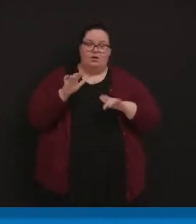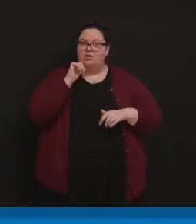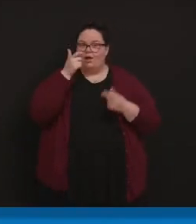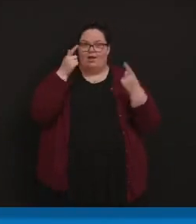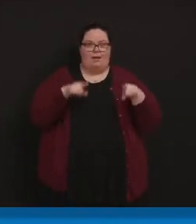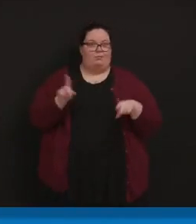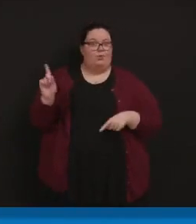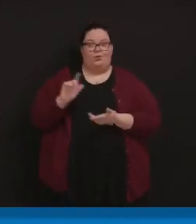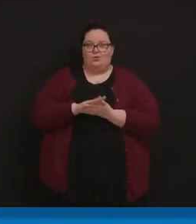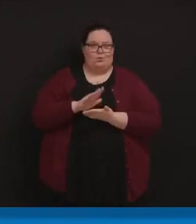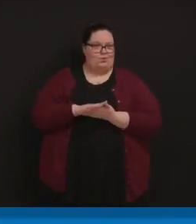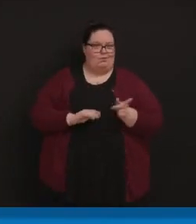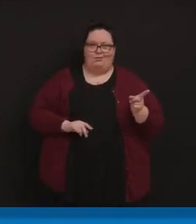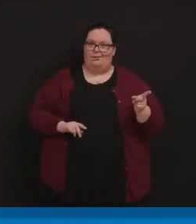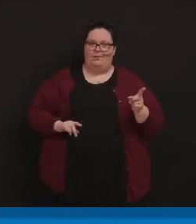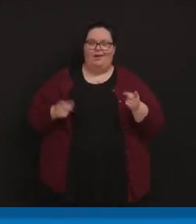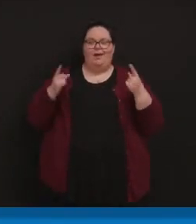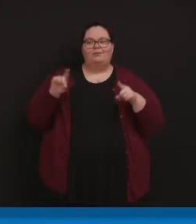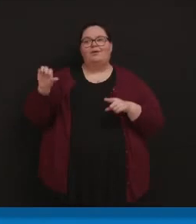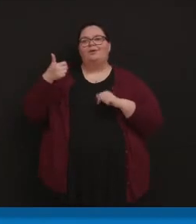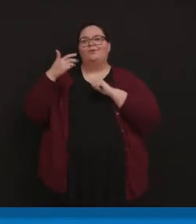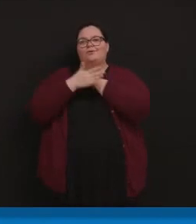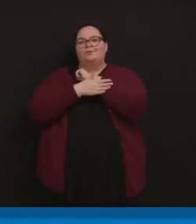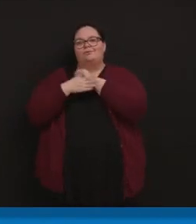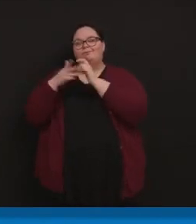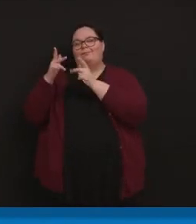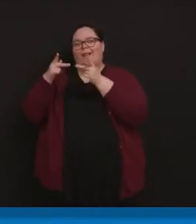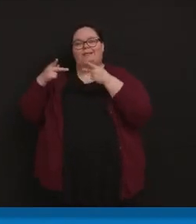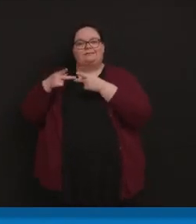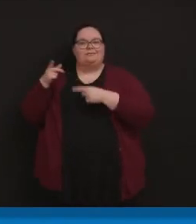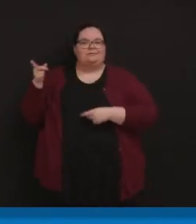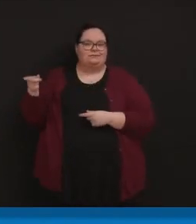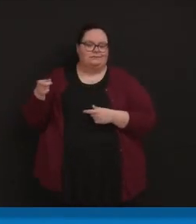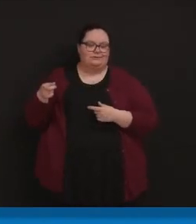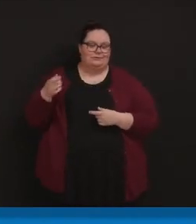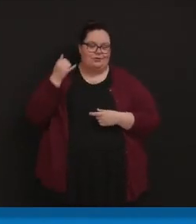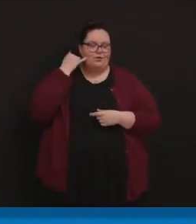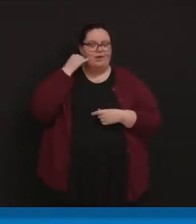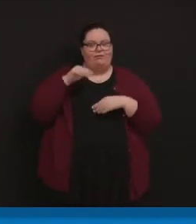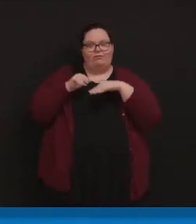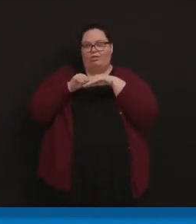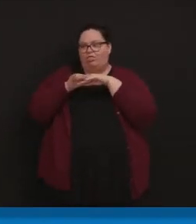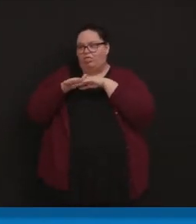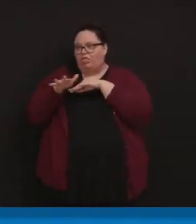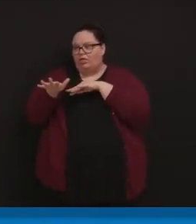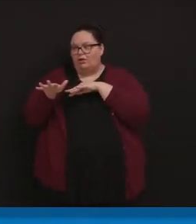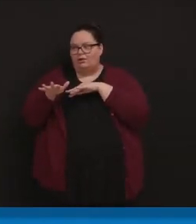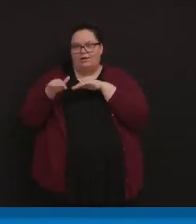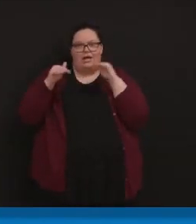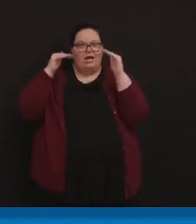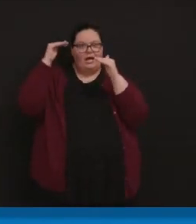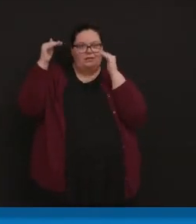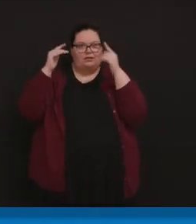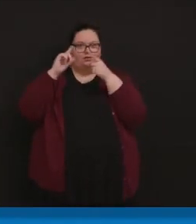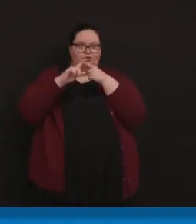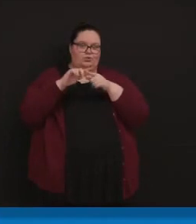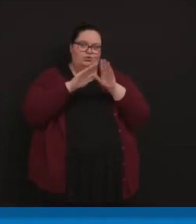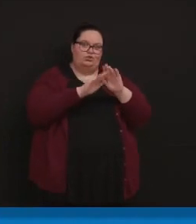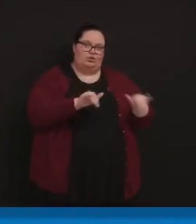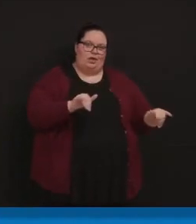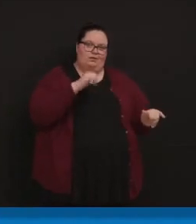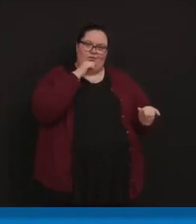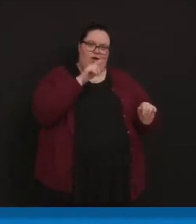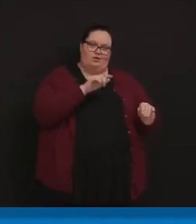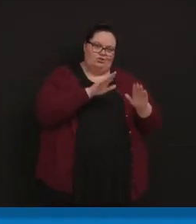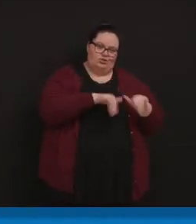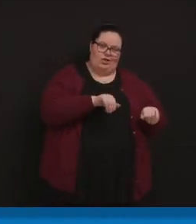outside the school setting for the most part. And if there was any transmission, it was adult to child versus child